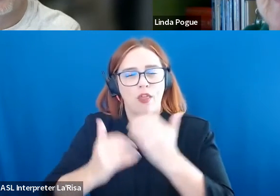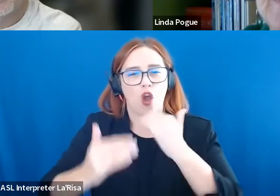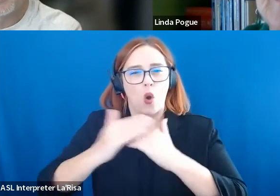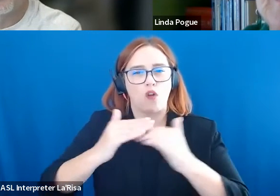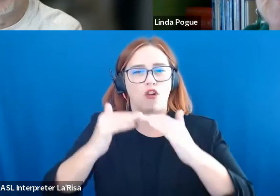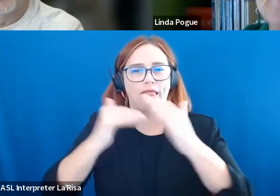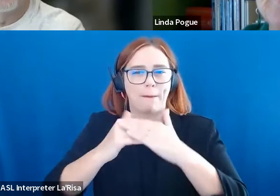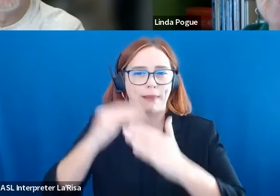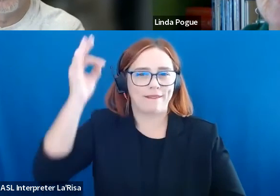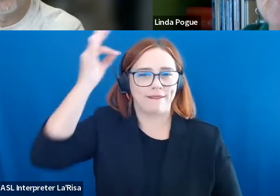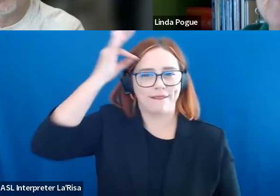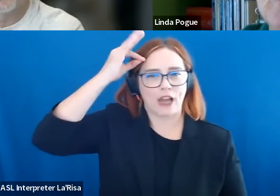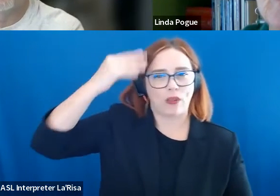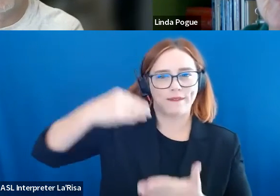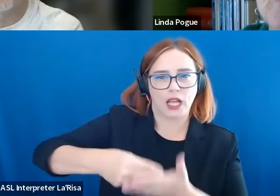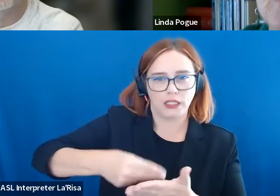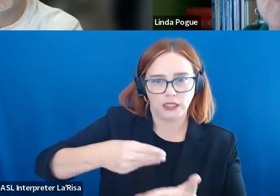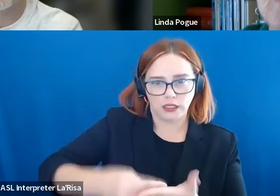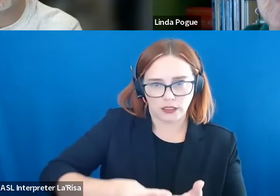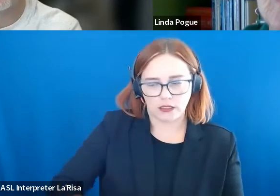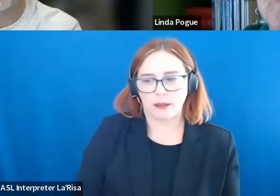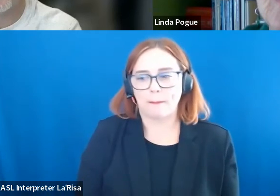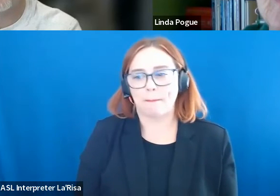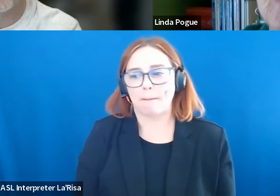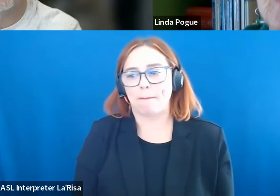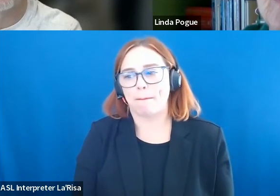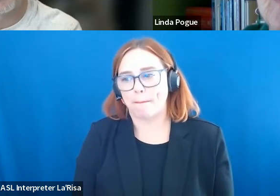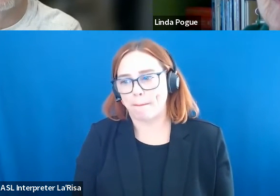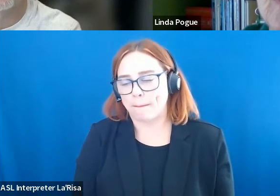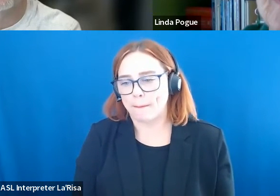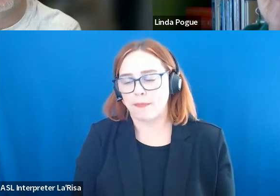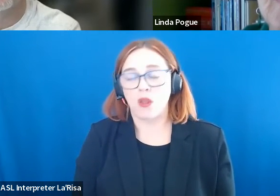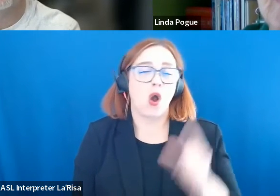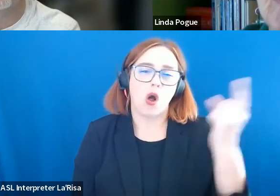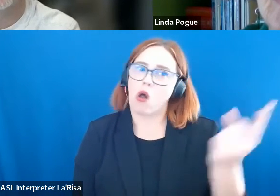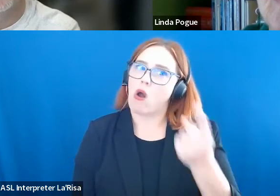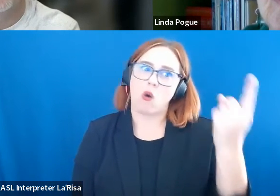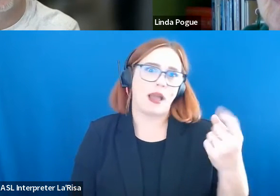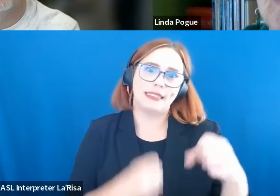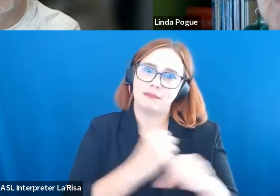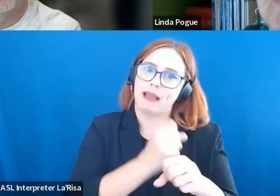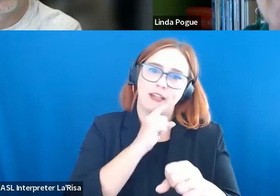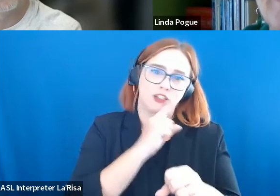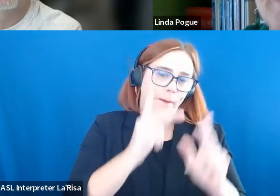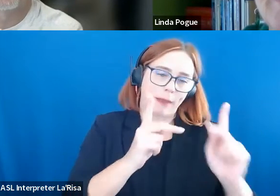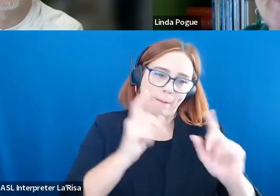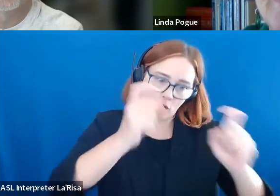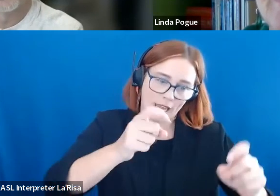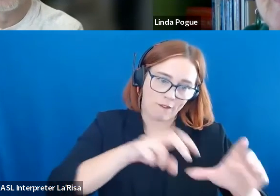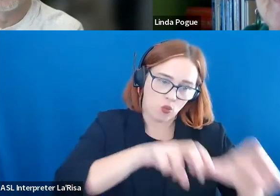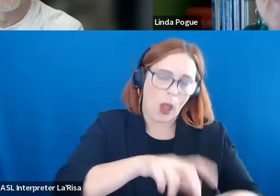funds. But no, we always make sure that the people we're giving rides to are the people that truly need